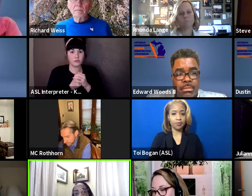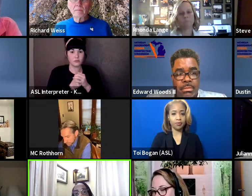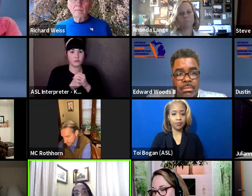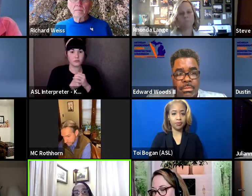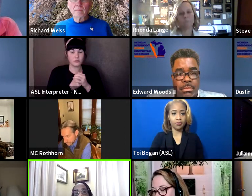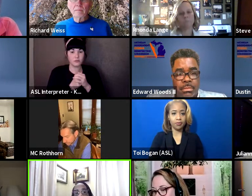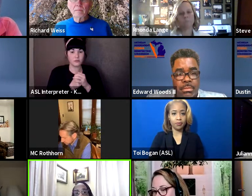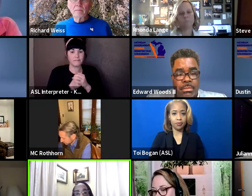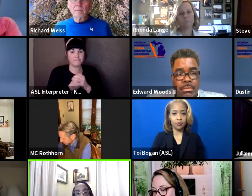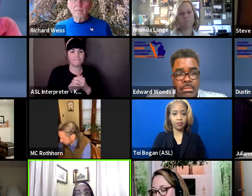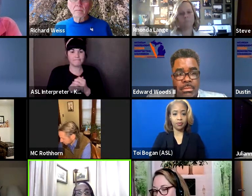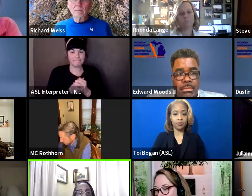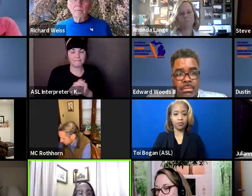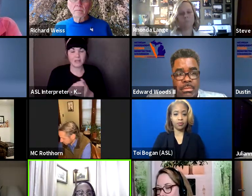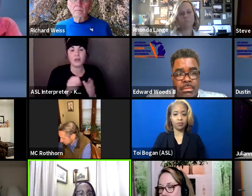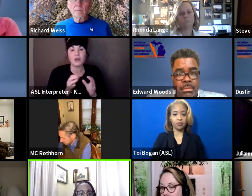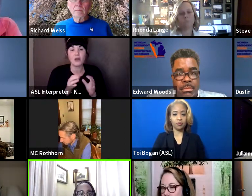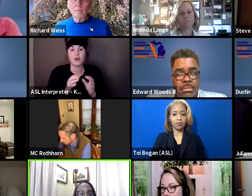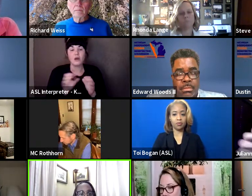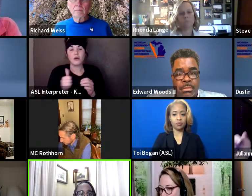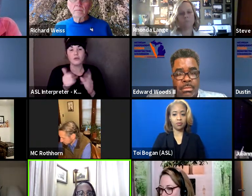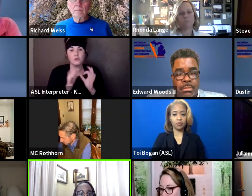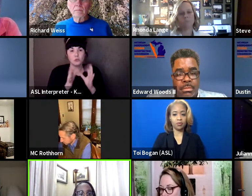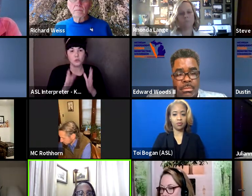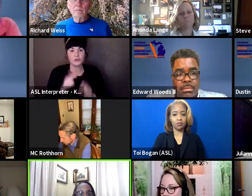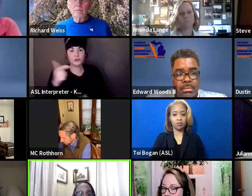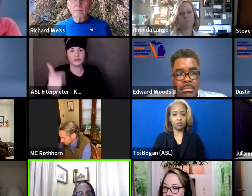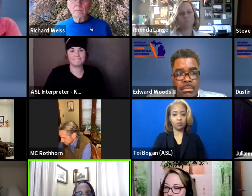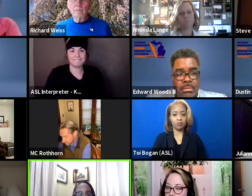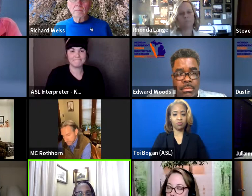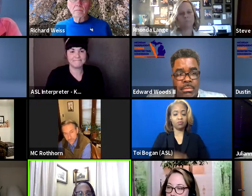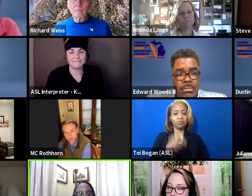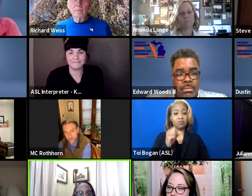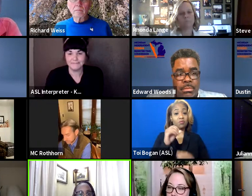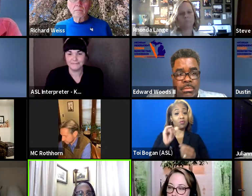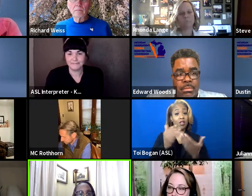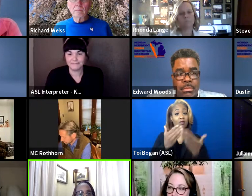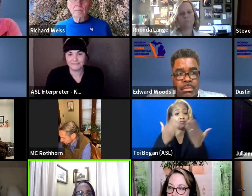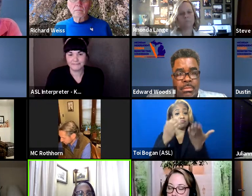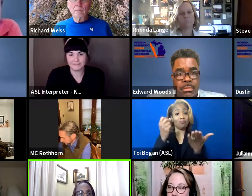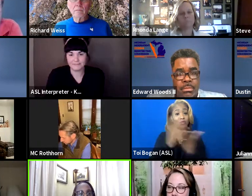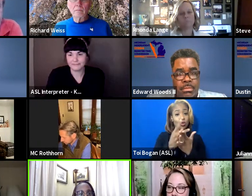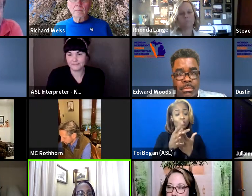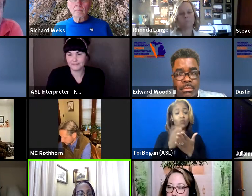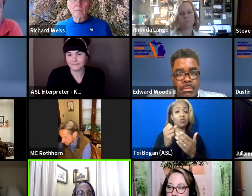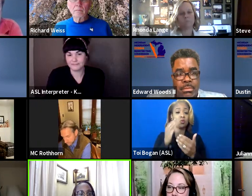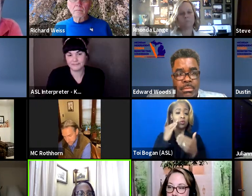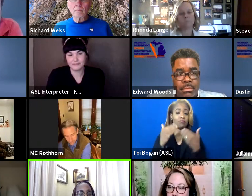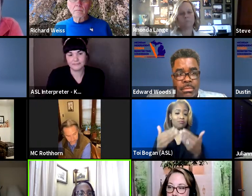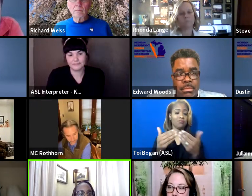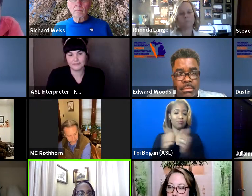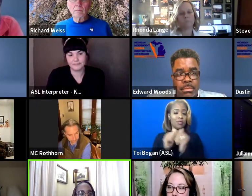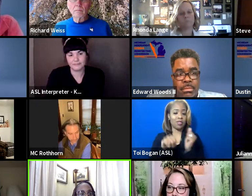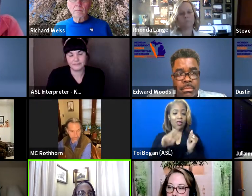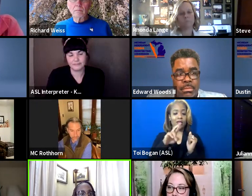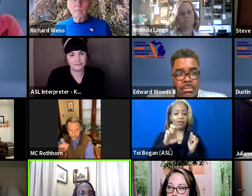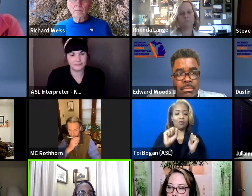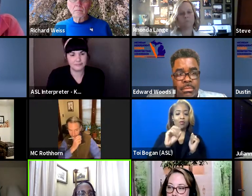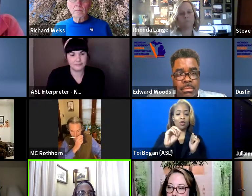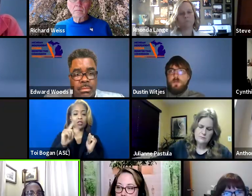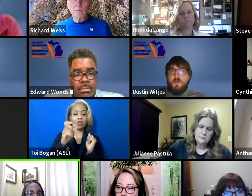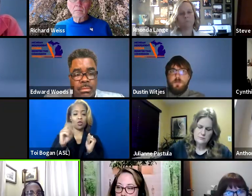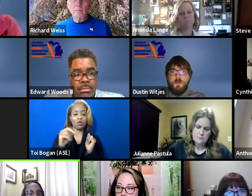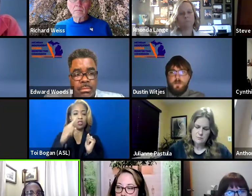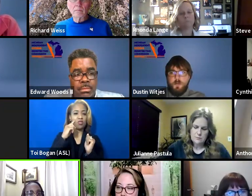Okay. So it has been approved that we will go ahead with that resolution to authorize AV